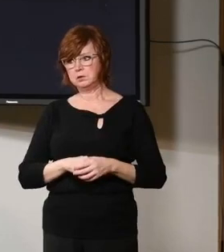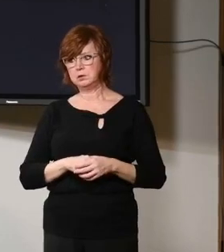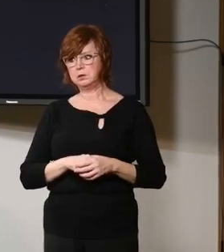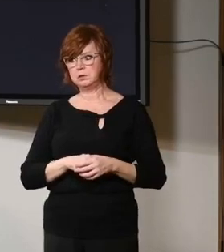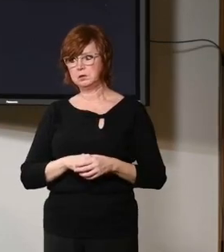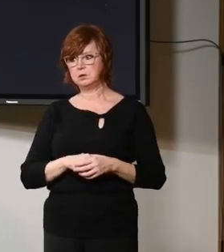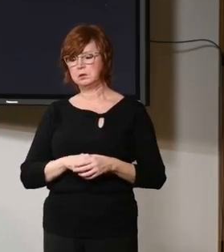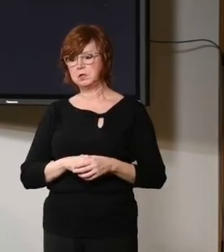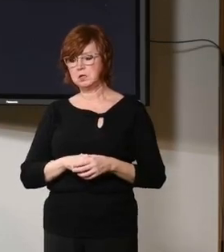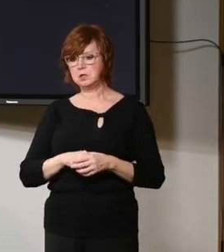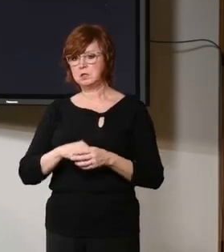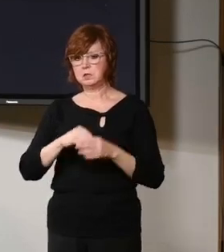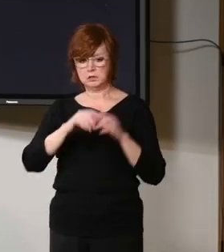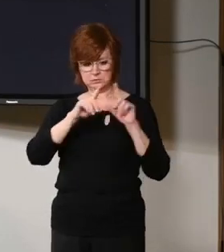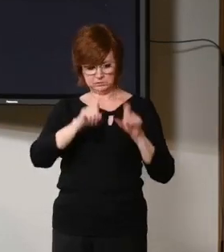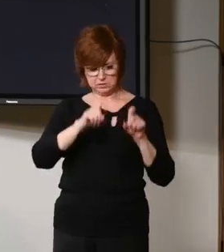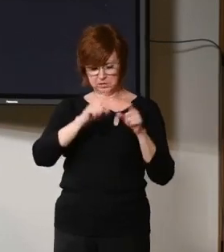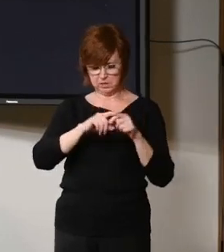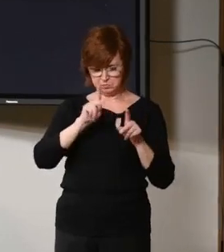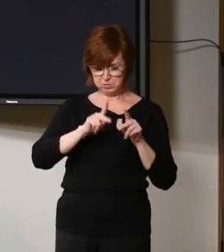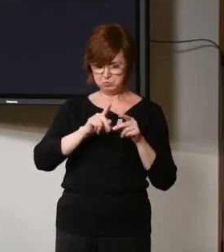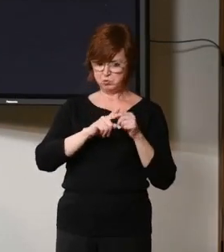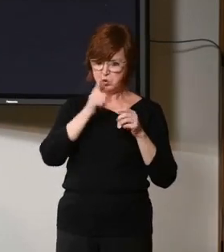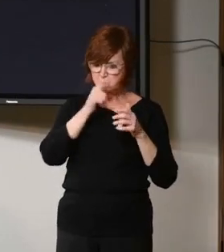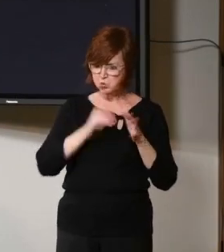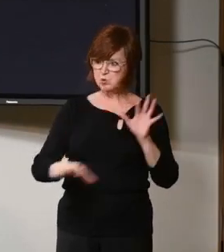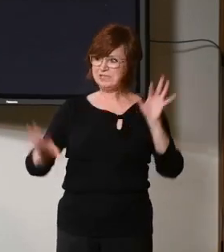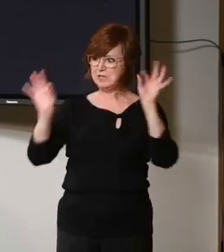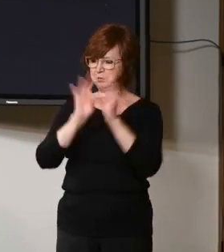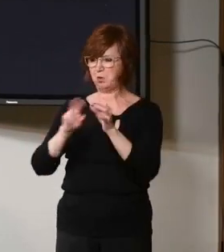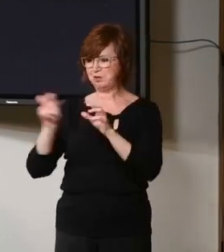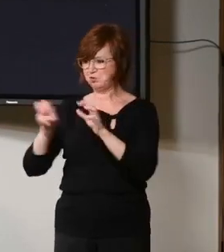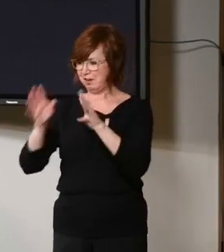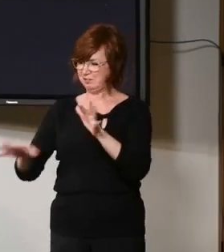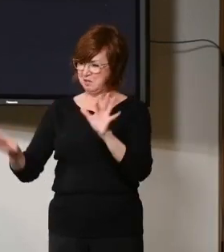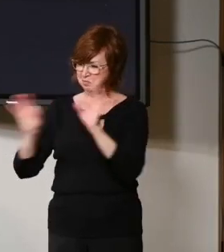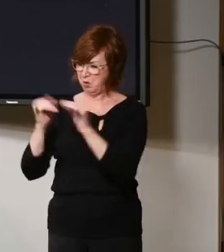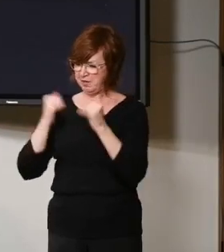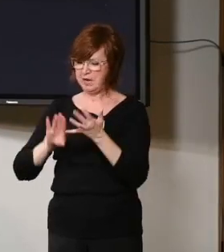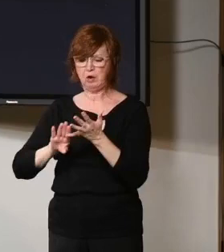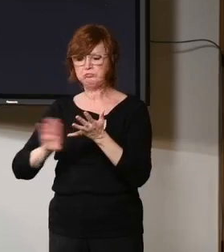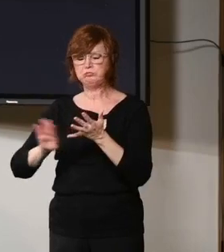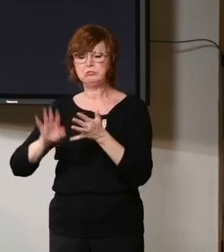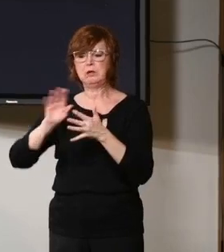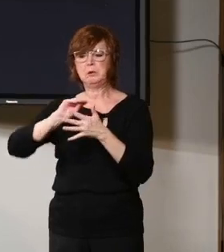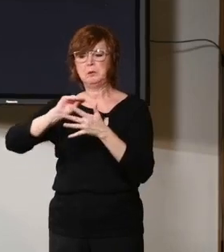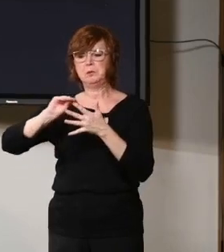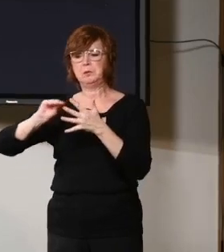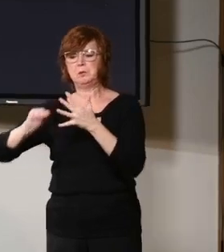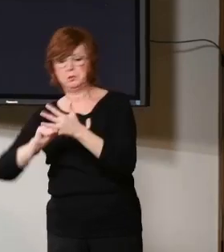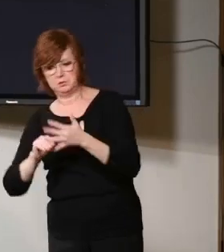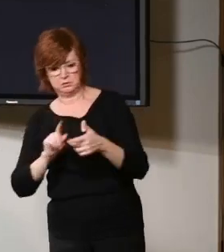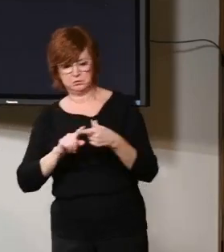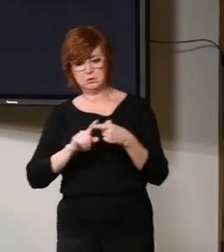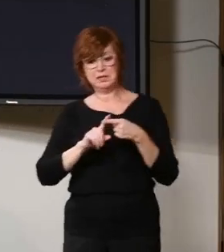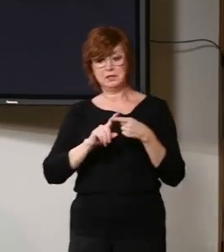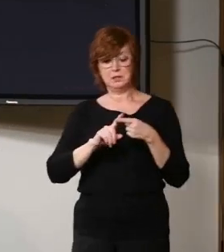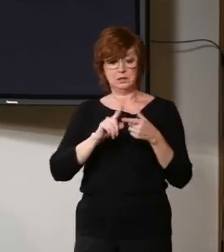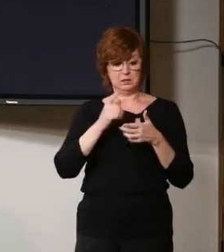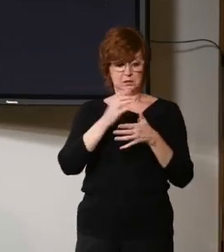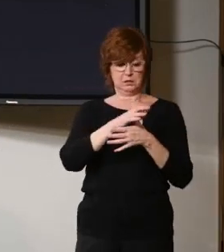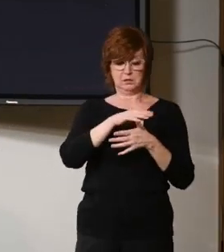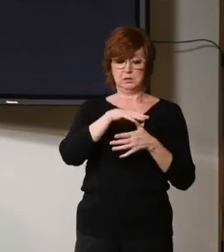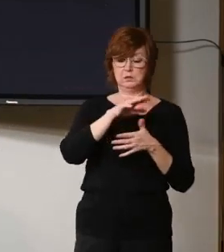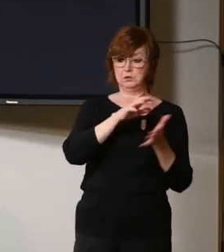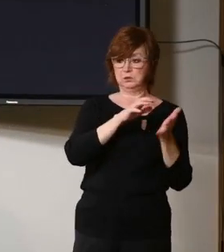priority who are healthcare workers, essential workers, people who have not traveled but who are over 65, have underlying